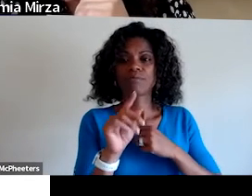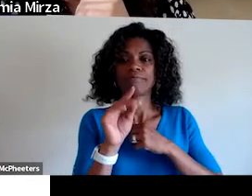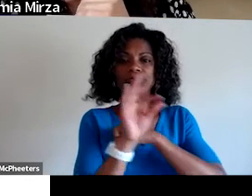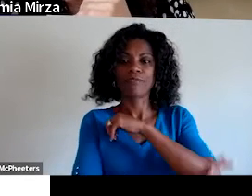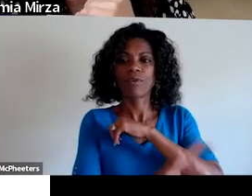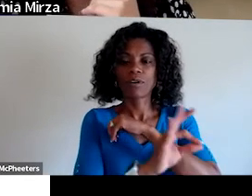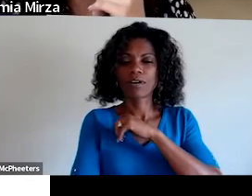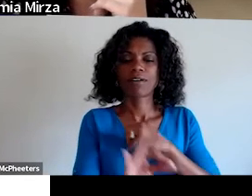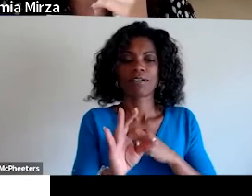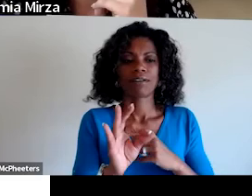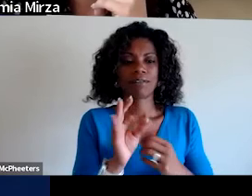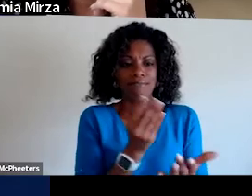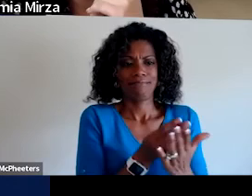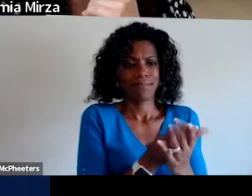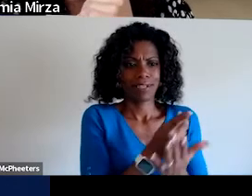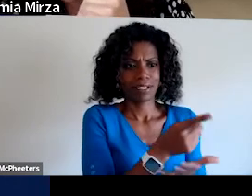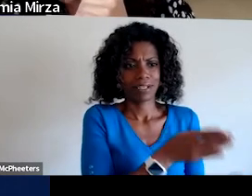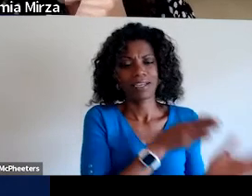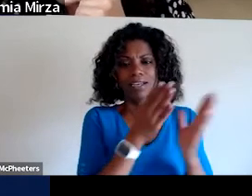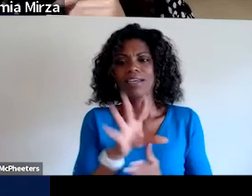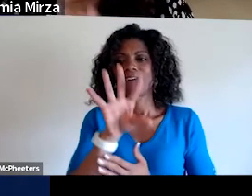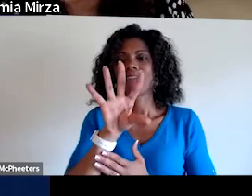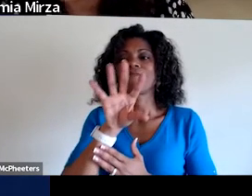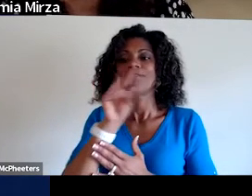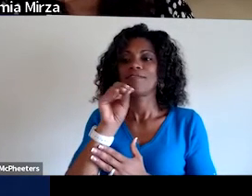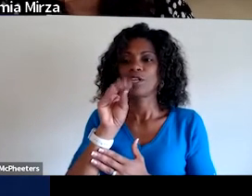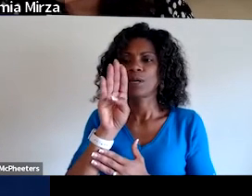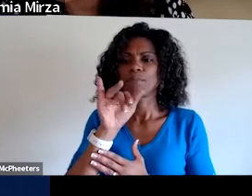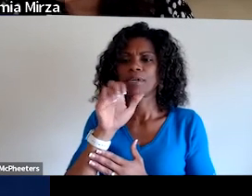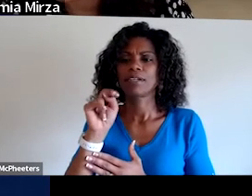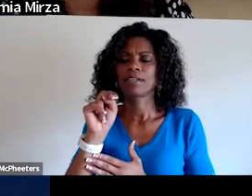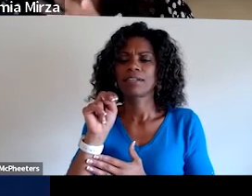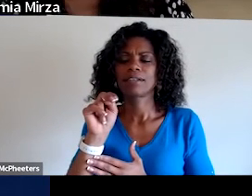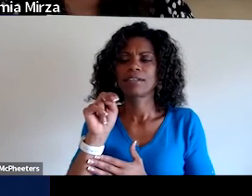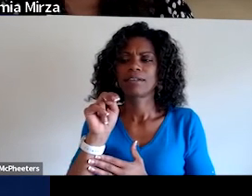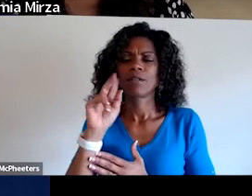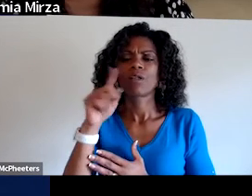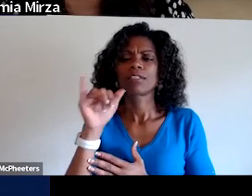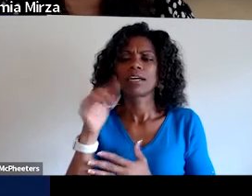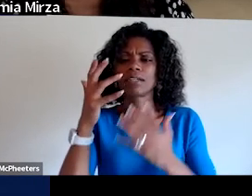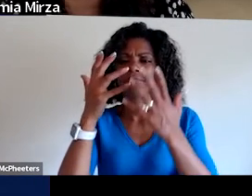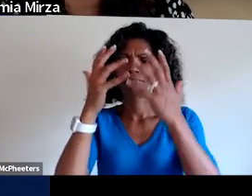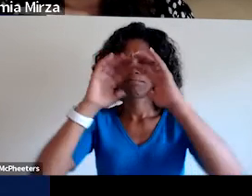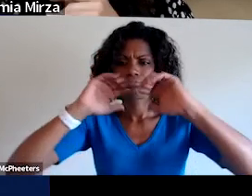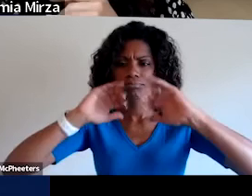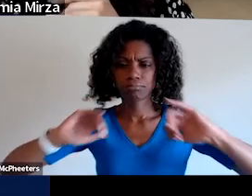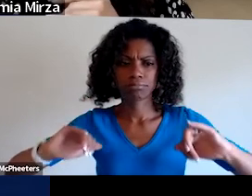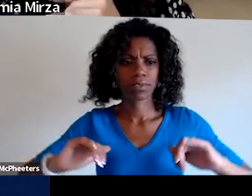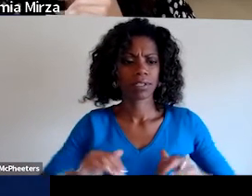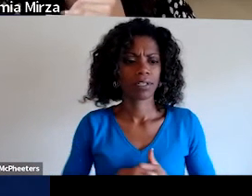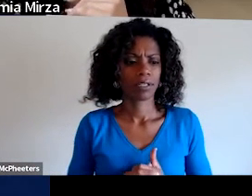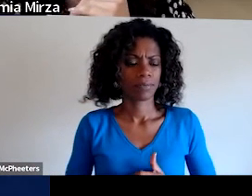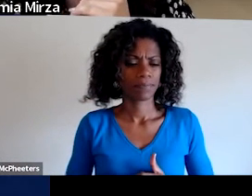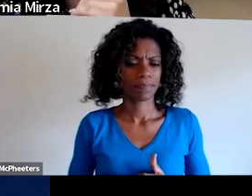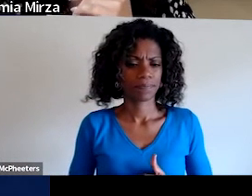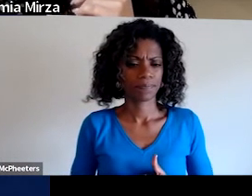happened with that $50 billion? I want to share this chart, and I know this is a little small, so please do definitely go check out this article and get